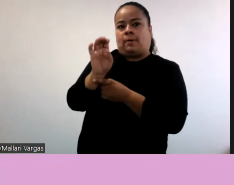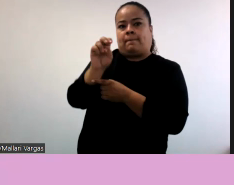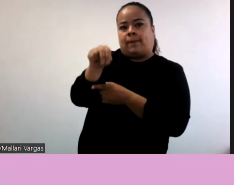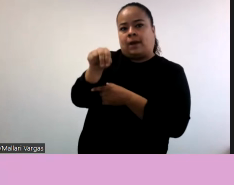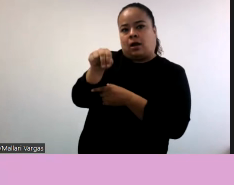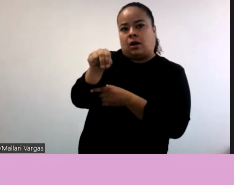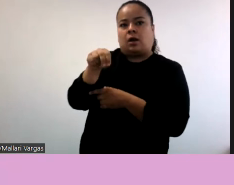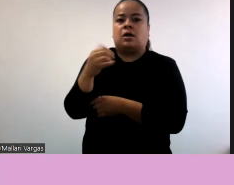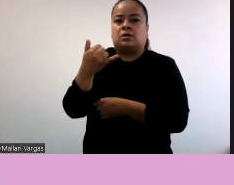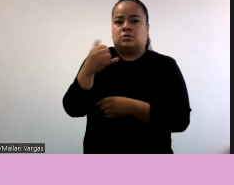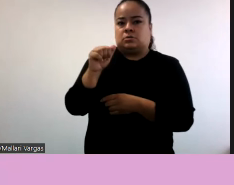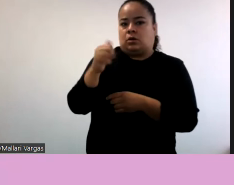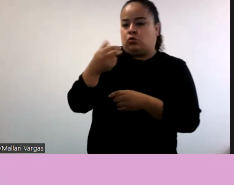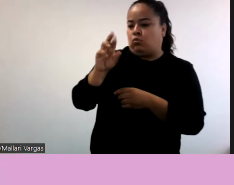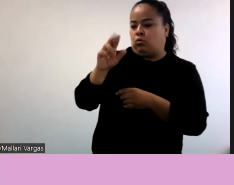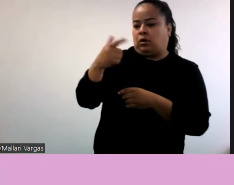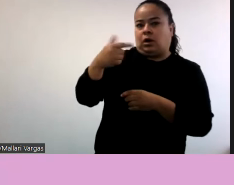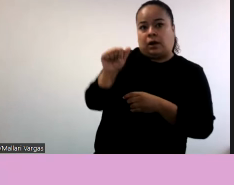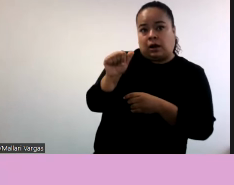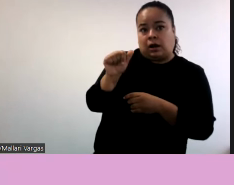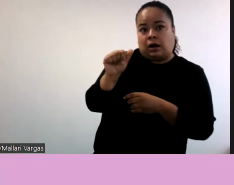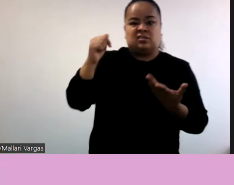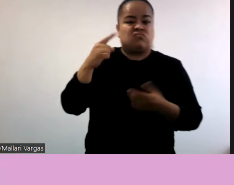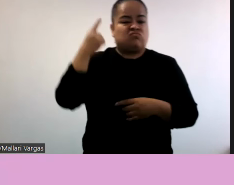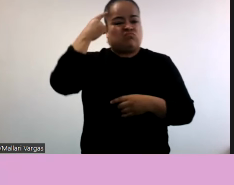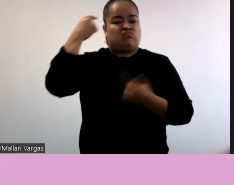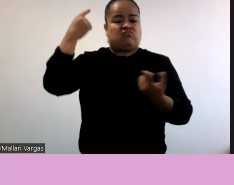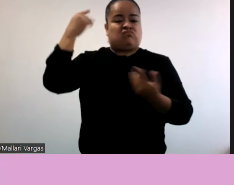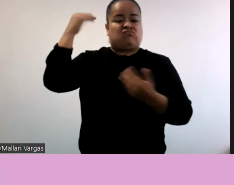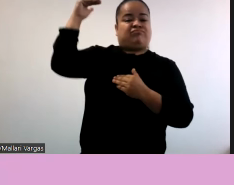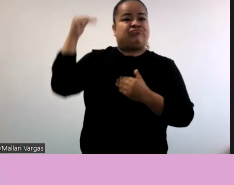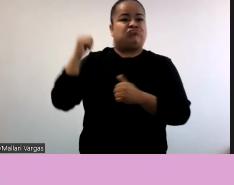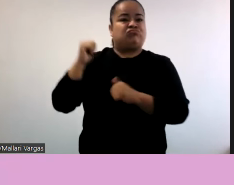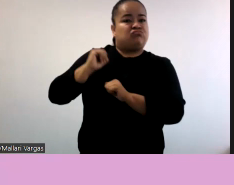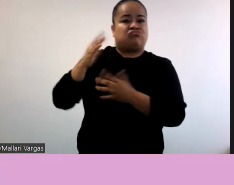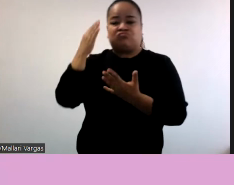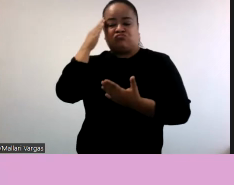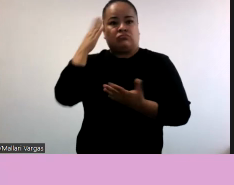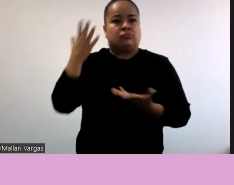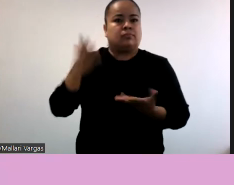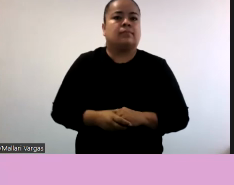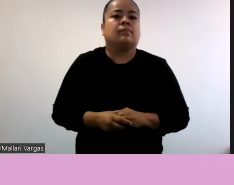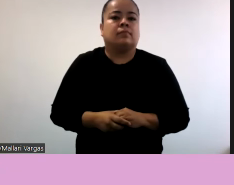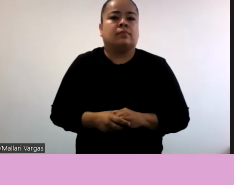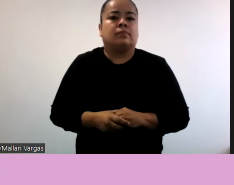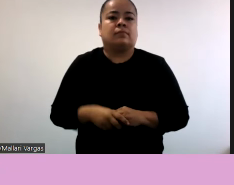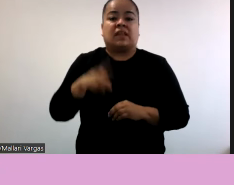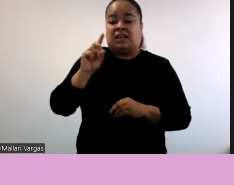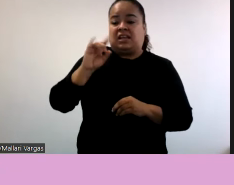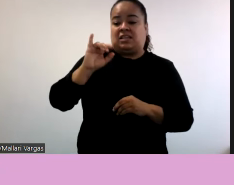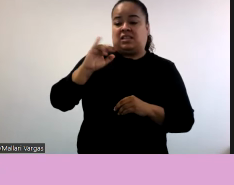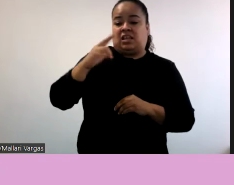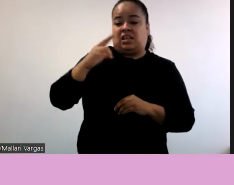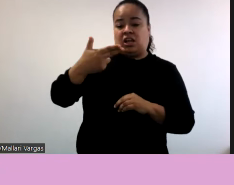the leader in the area of prevention and HIV